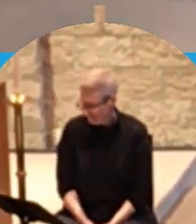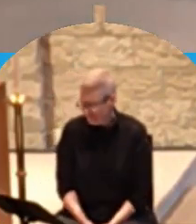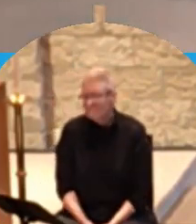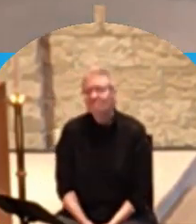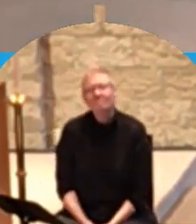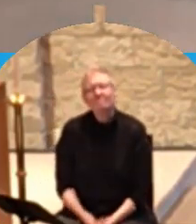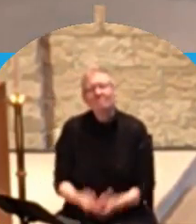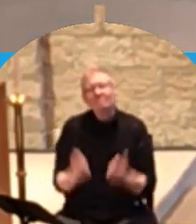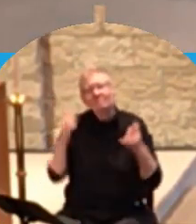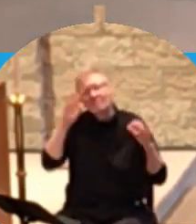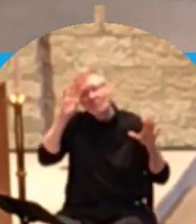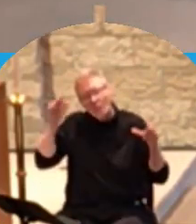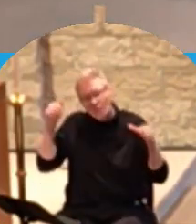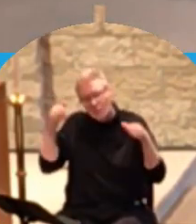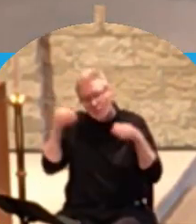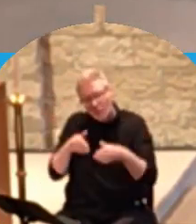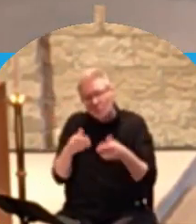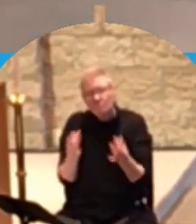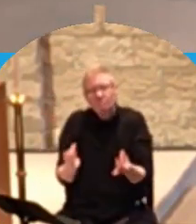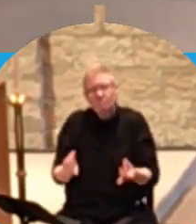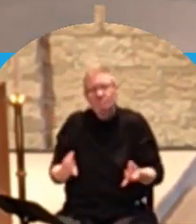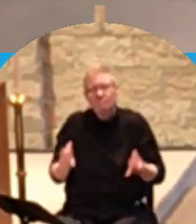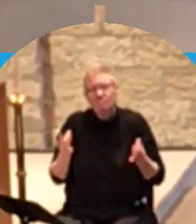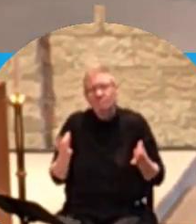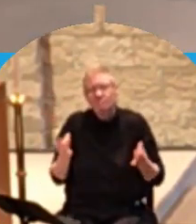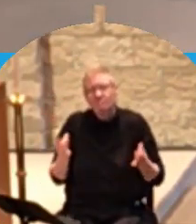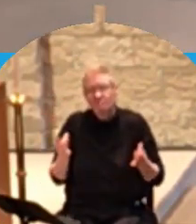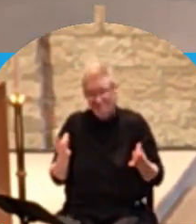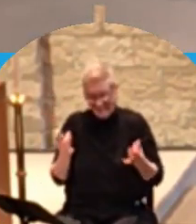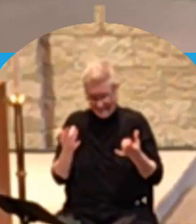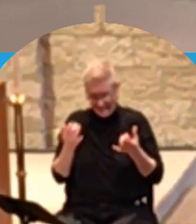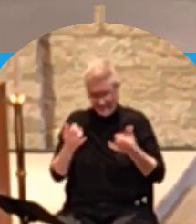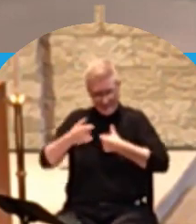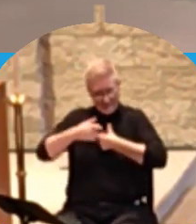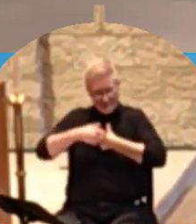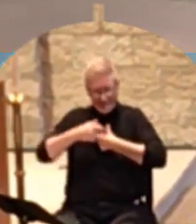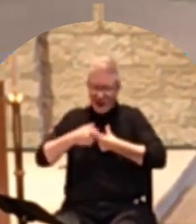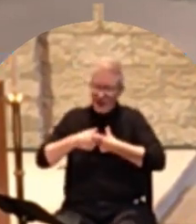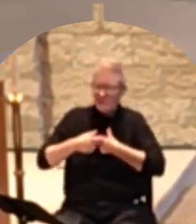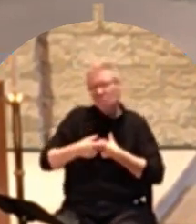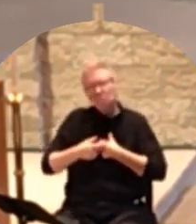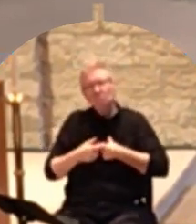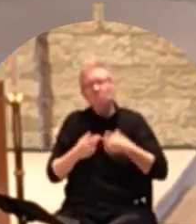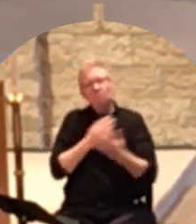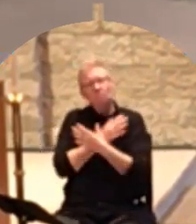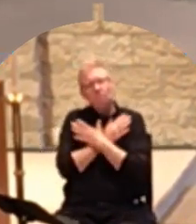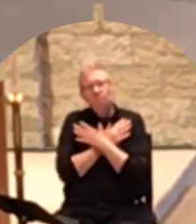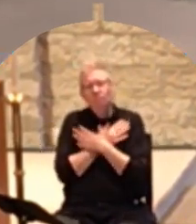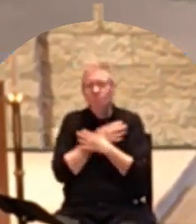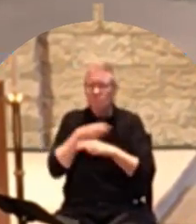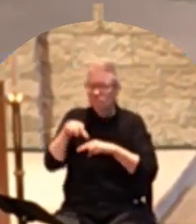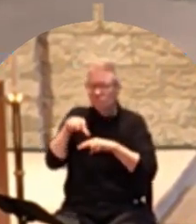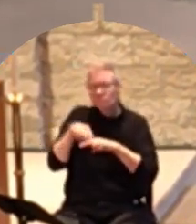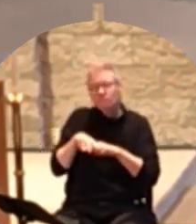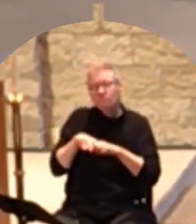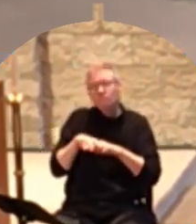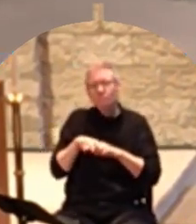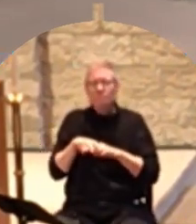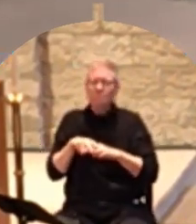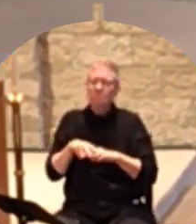Let's move into our meditation. So take this time to get comfortable, seated,